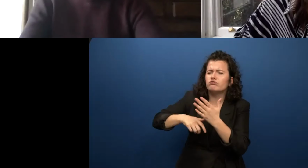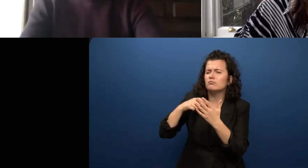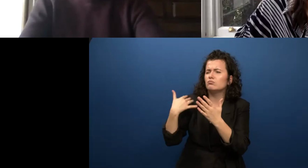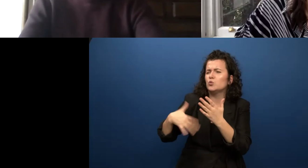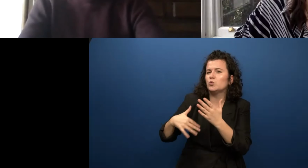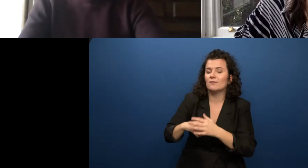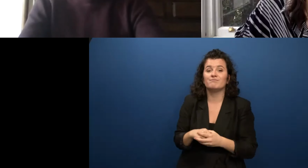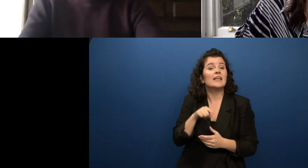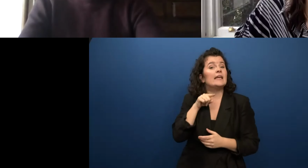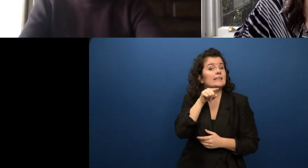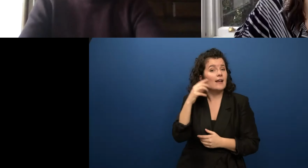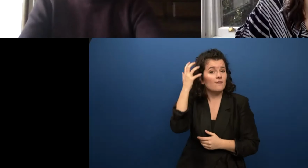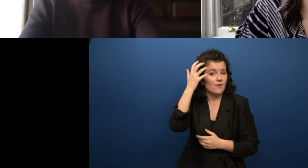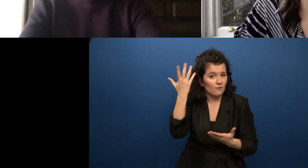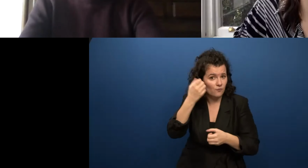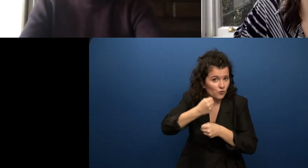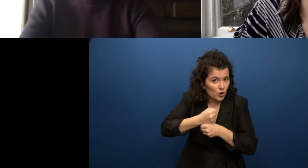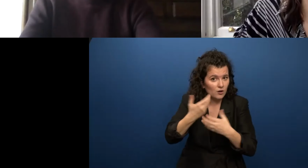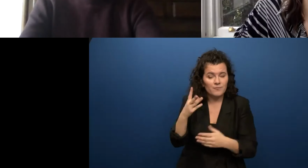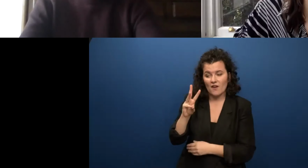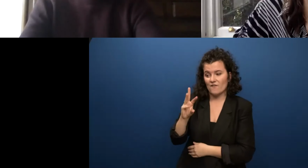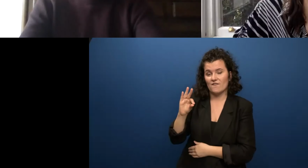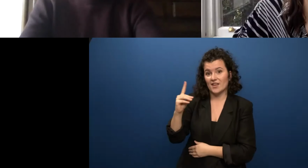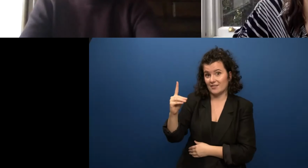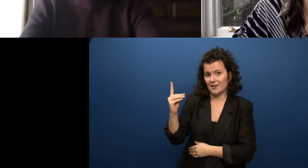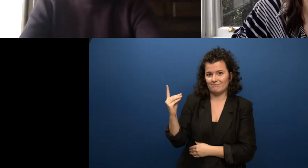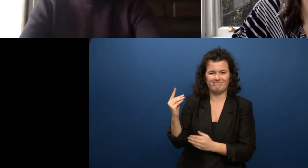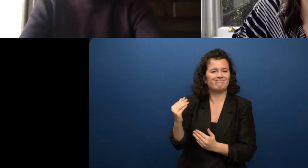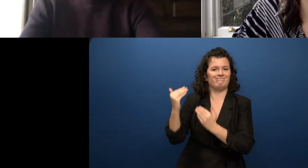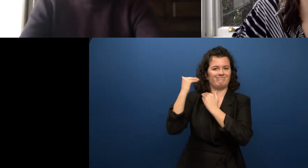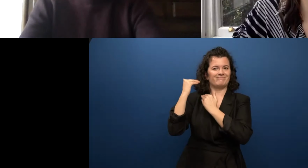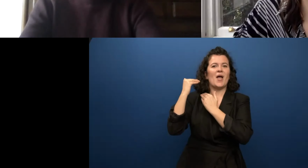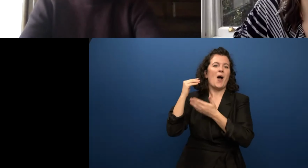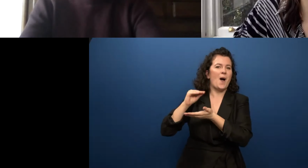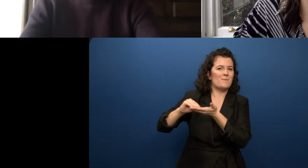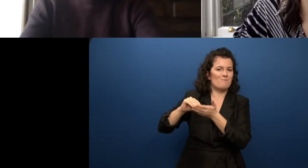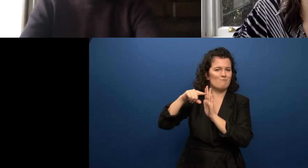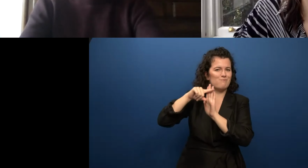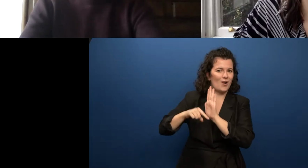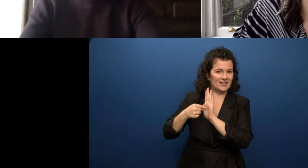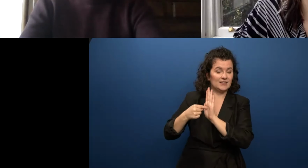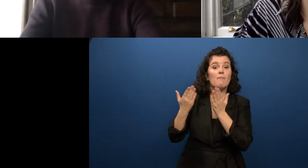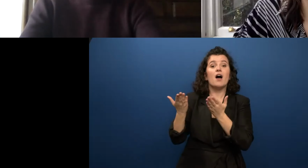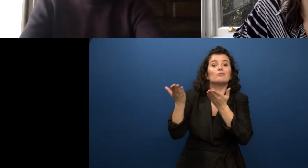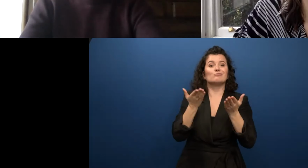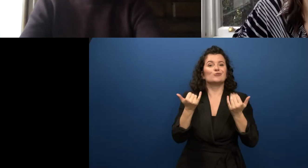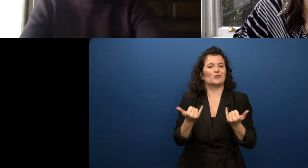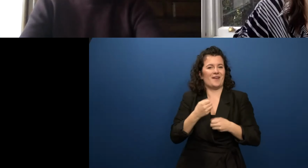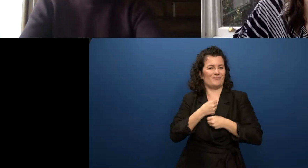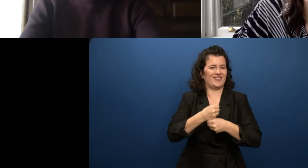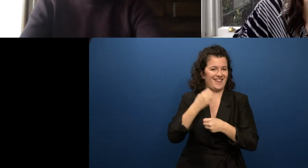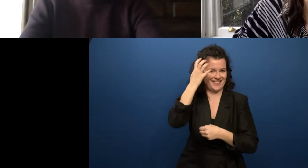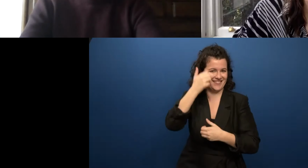World Federation for the Deaf, but today he joins us in his personal capacity as a deaf human rights activist, focusing on the situation